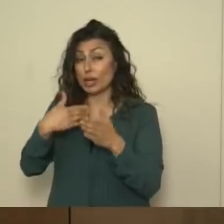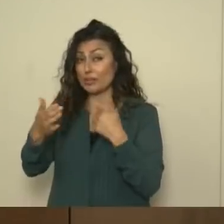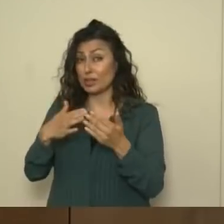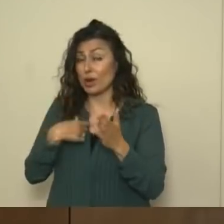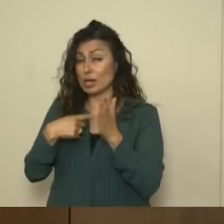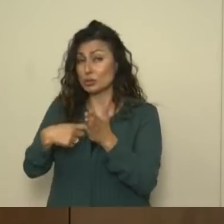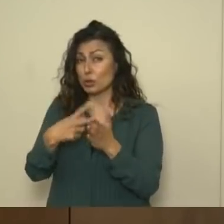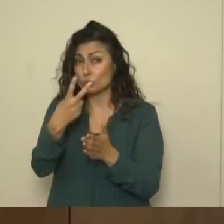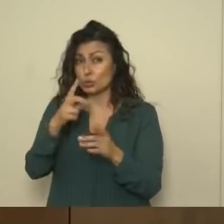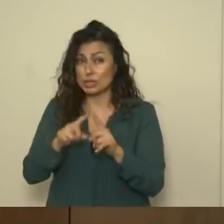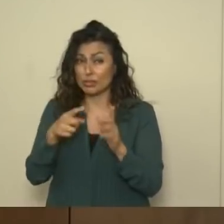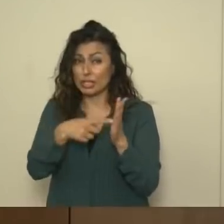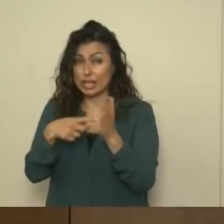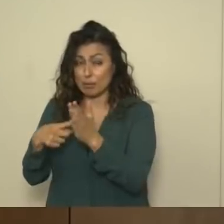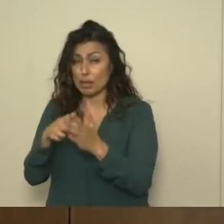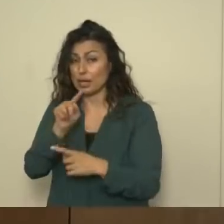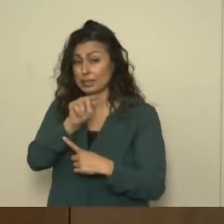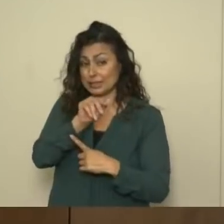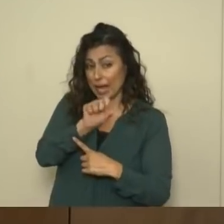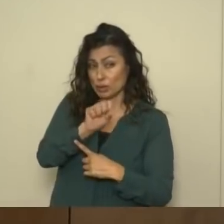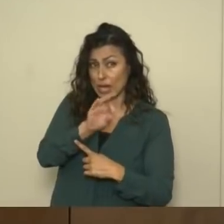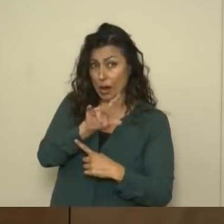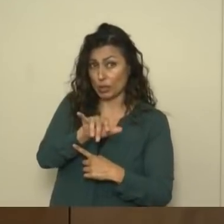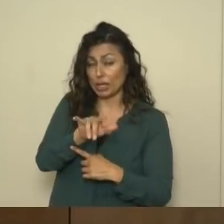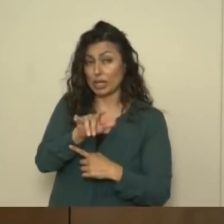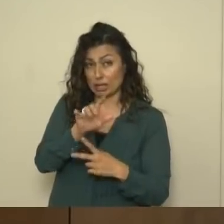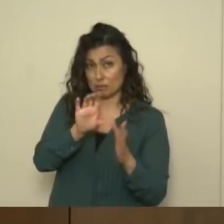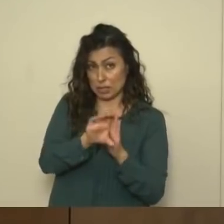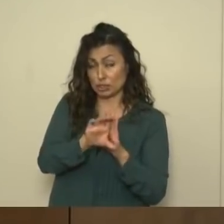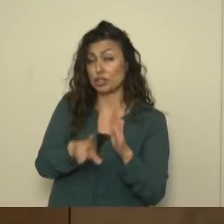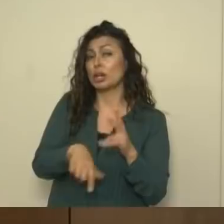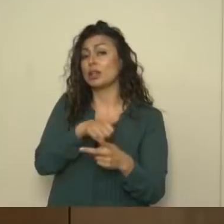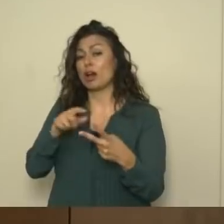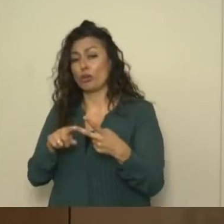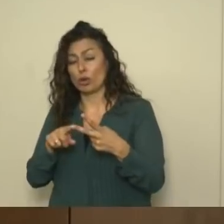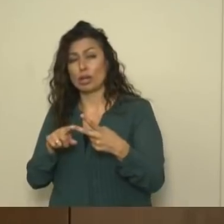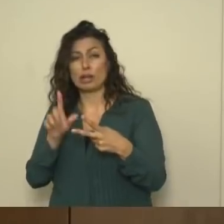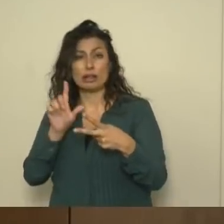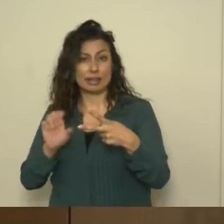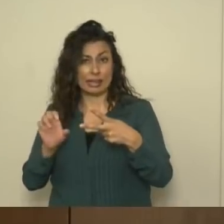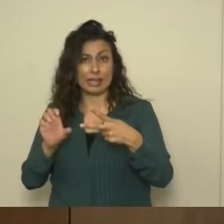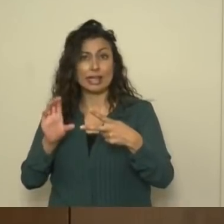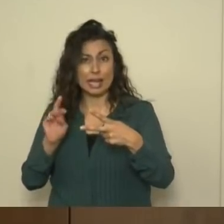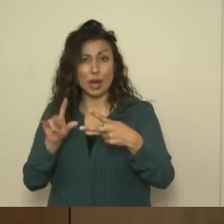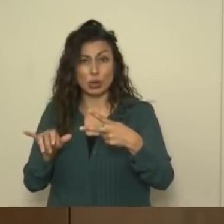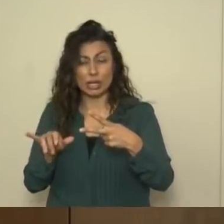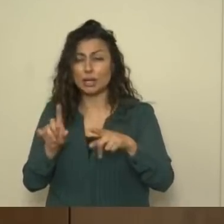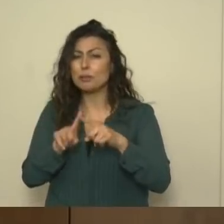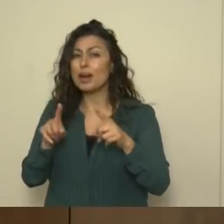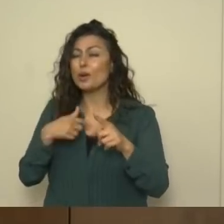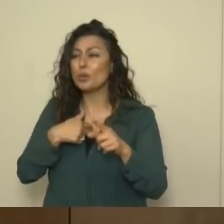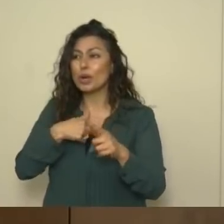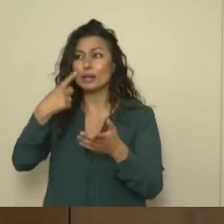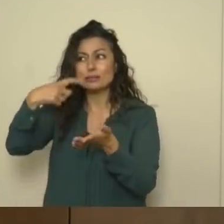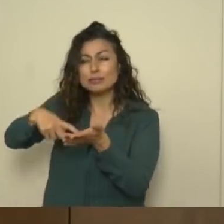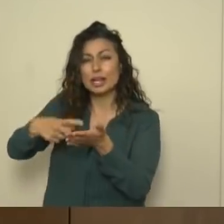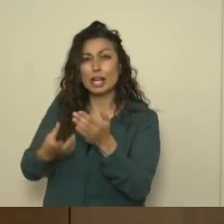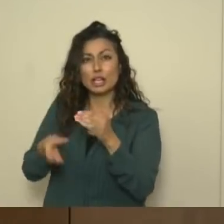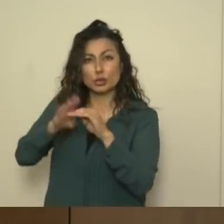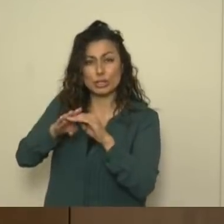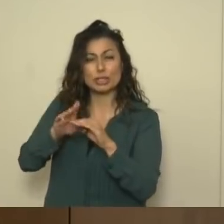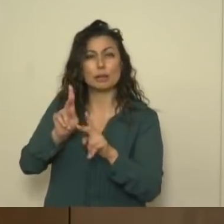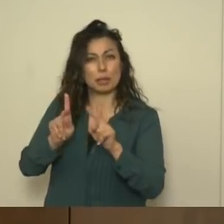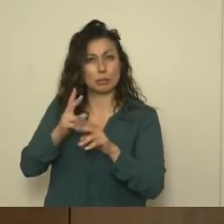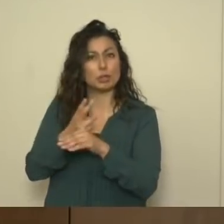two different examples, one in Taos County and one in Lee County. But we're seeing an increase in